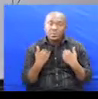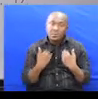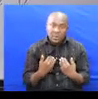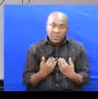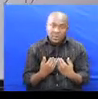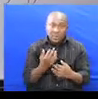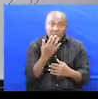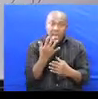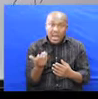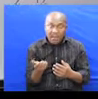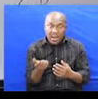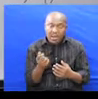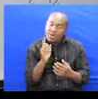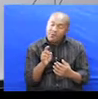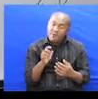number of moles